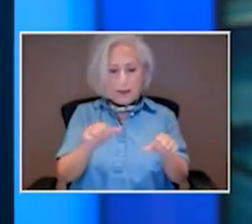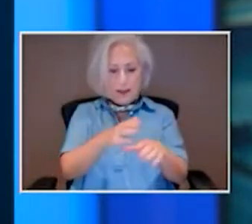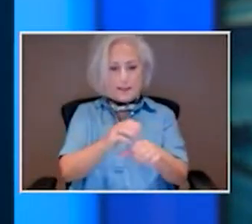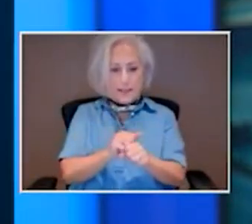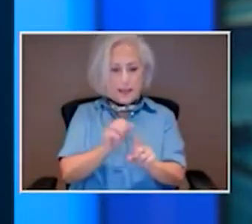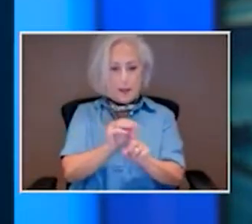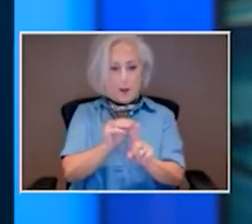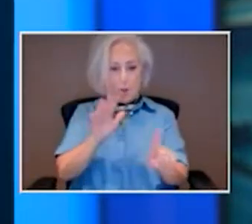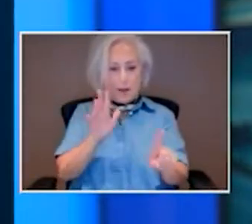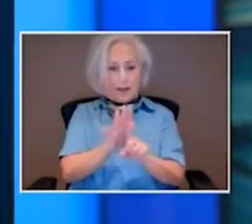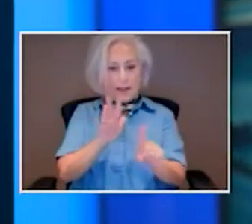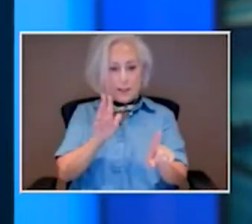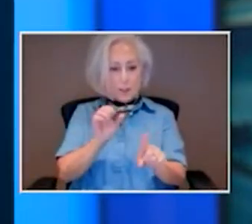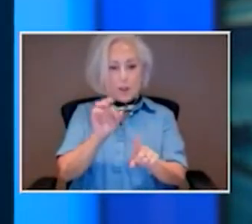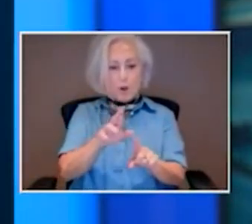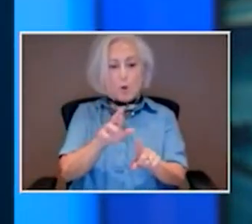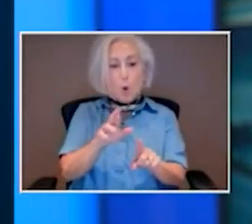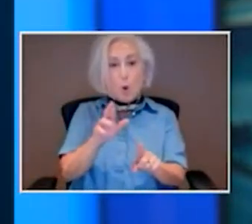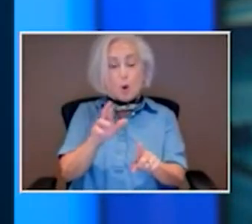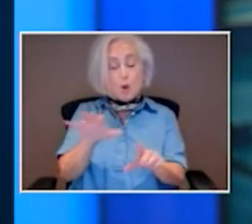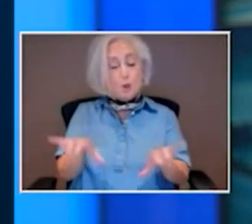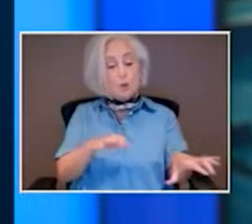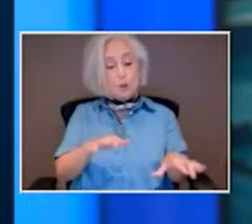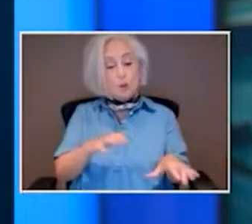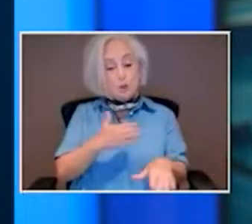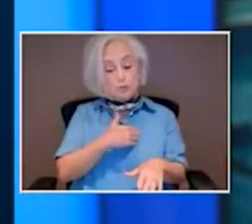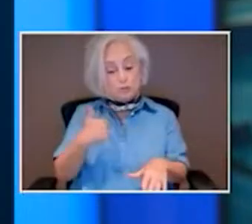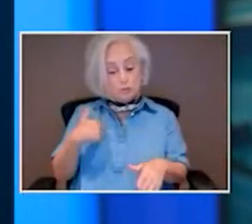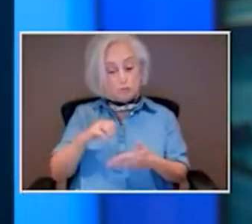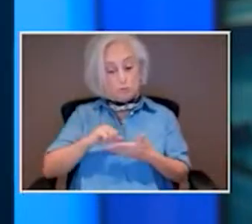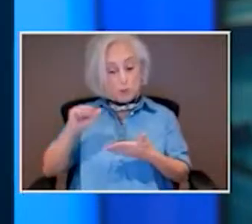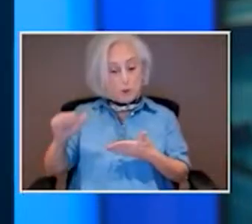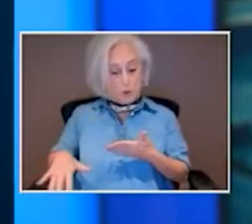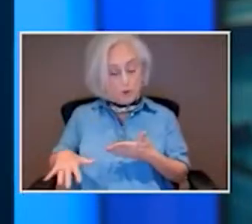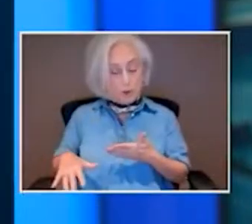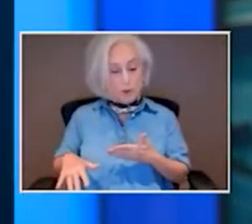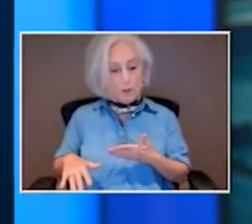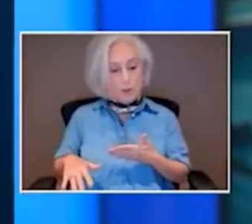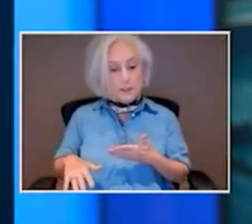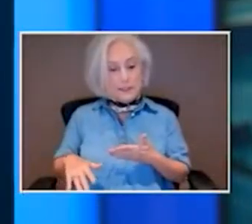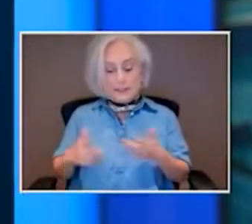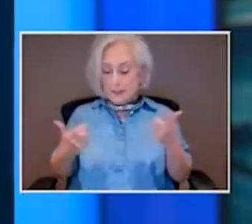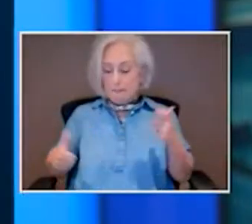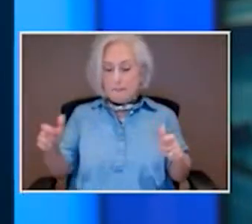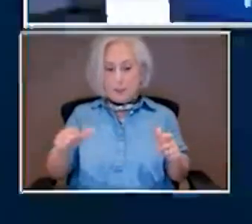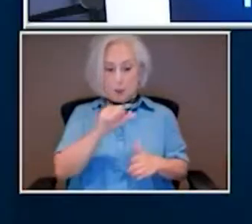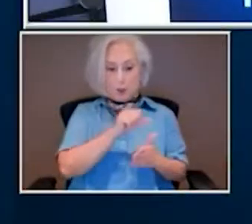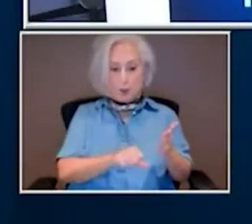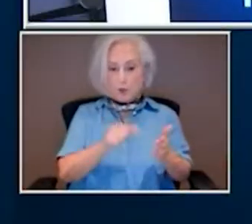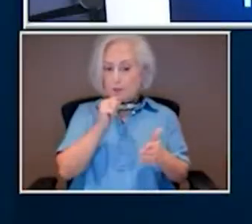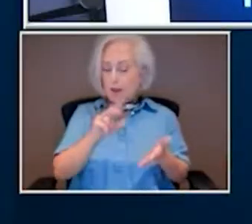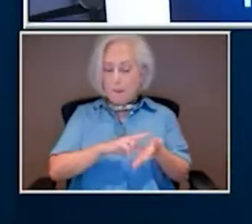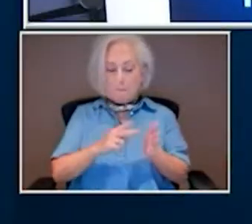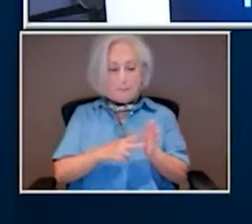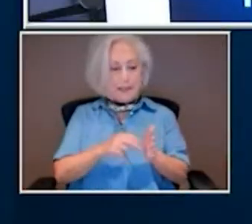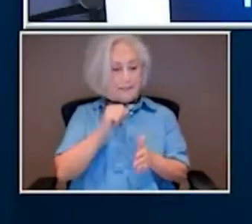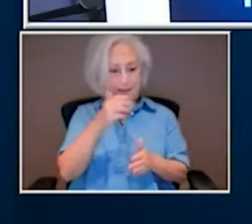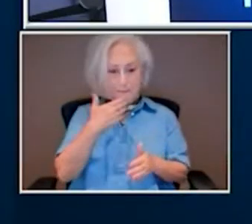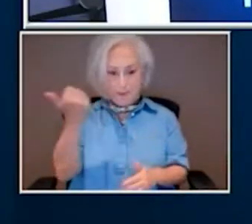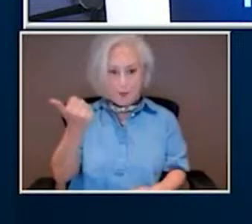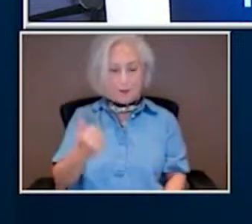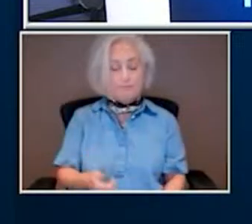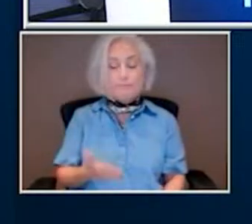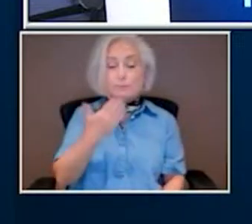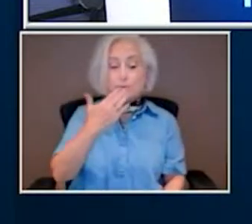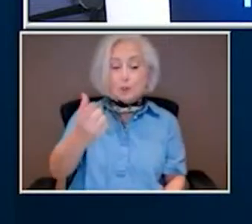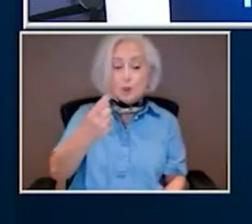undergo mastectomy. It's very personalized, but just remember, bigger surgeries, not better. Good question. Okay,